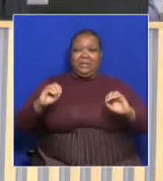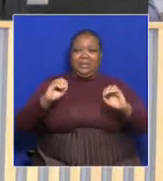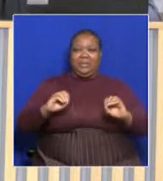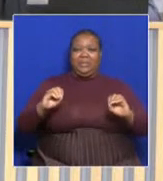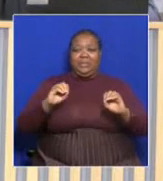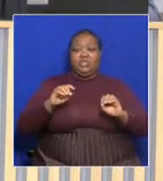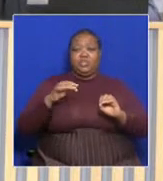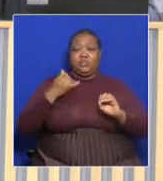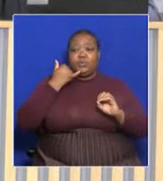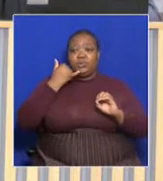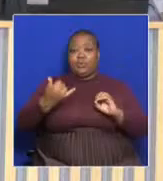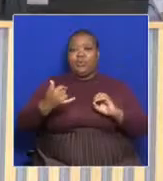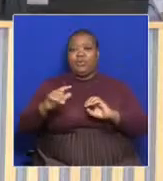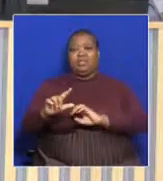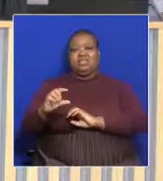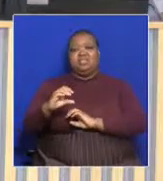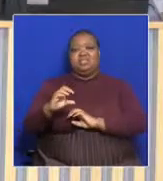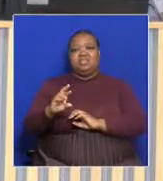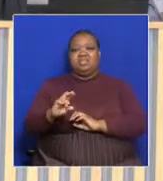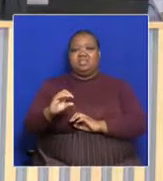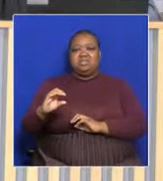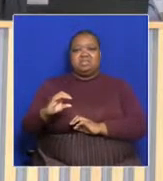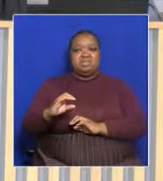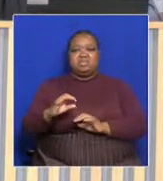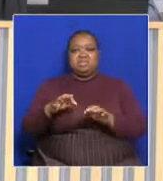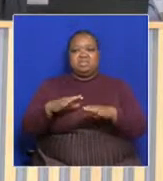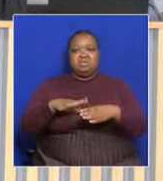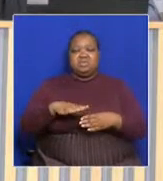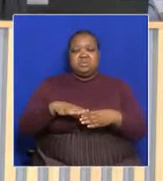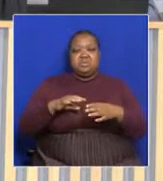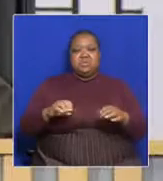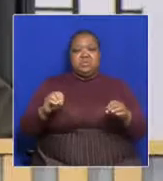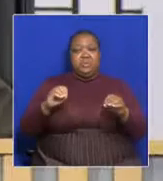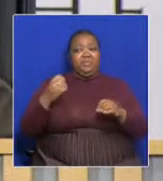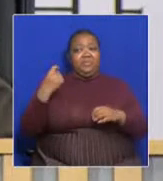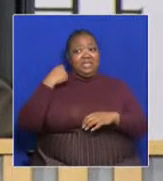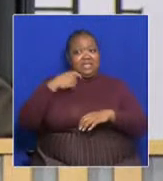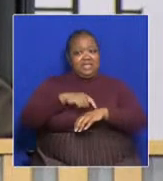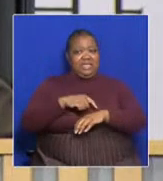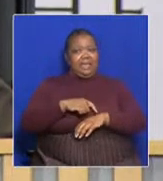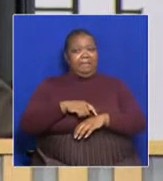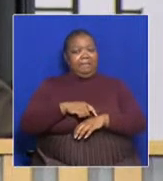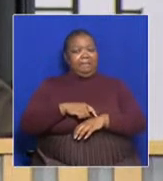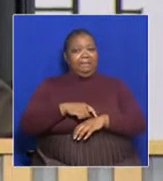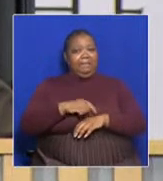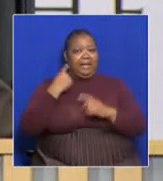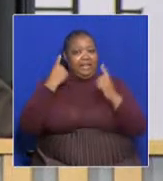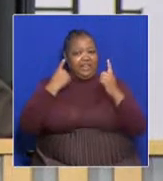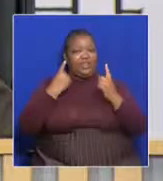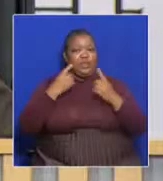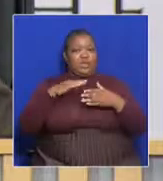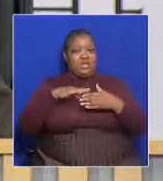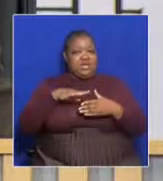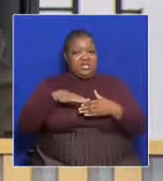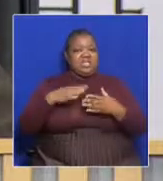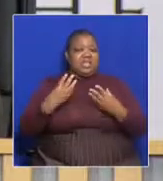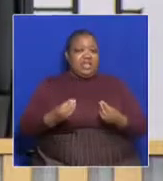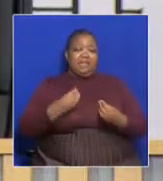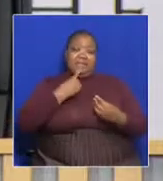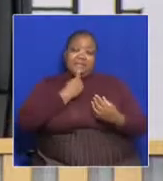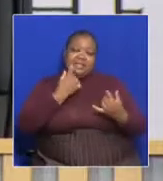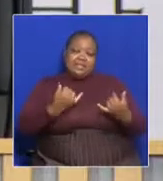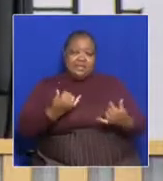LCRC. At the time I thought so, but now I realize no, there was no justification, Commissioner. Thank you.